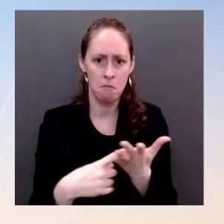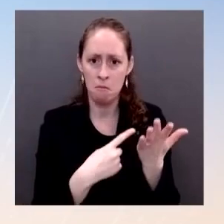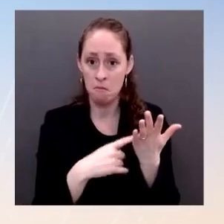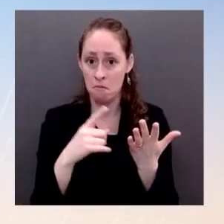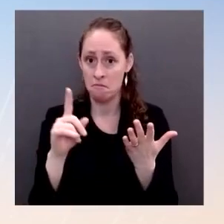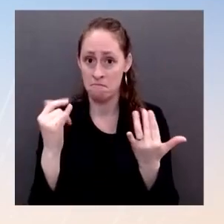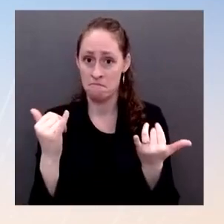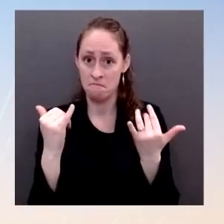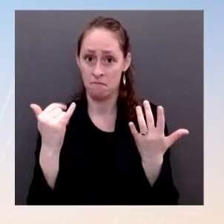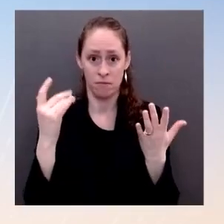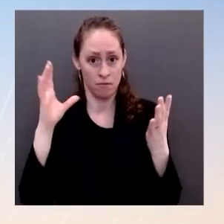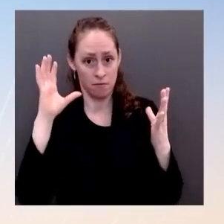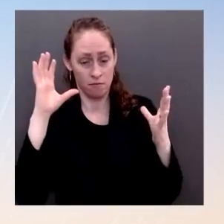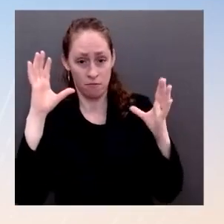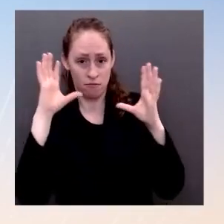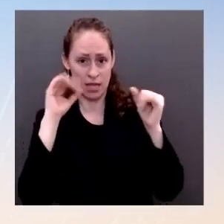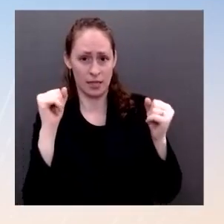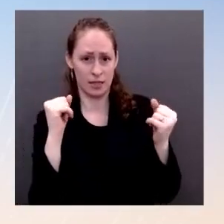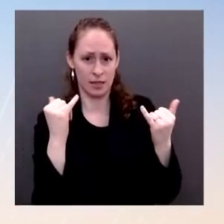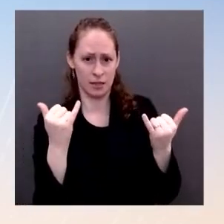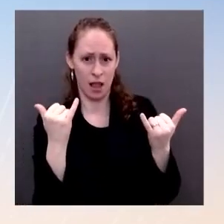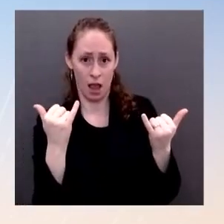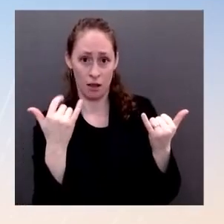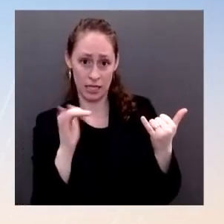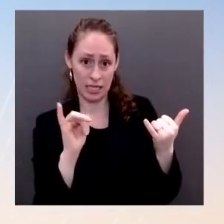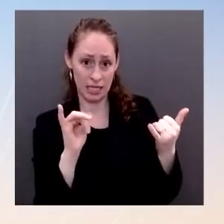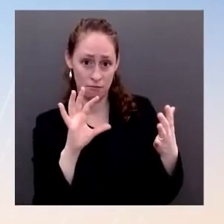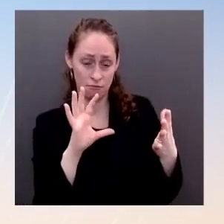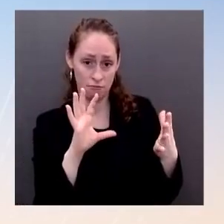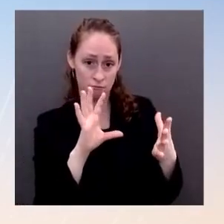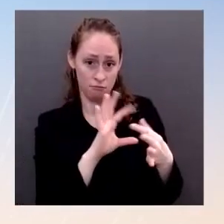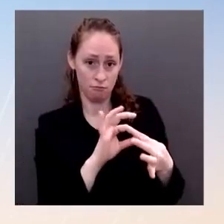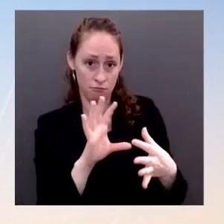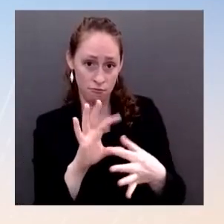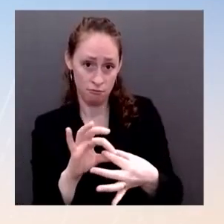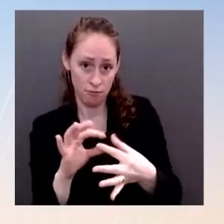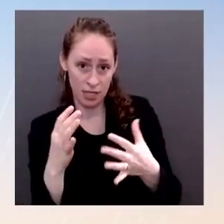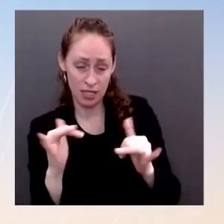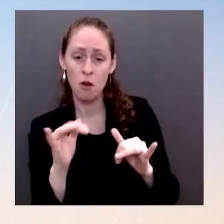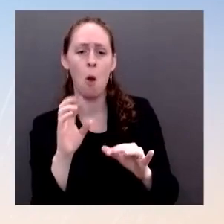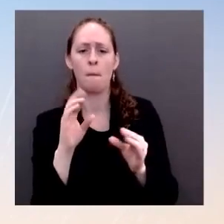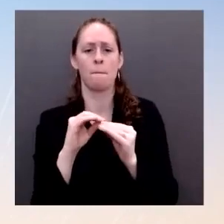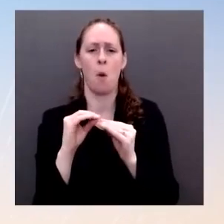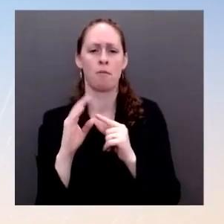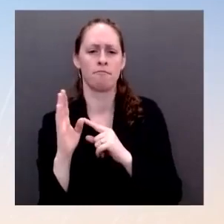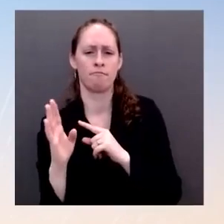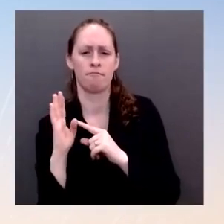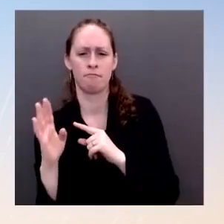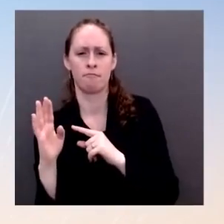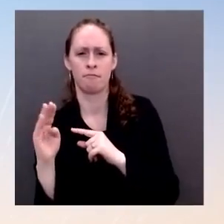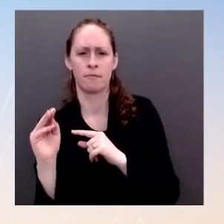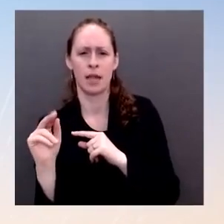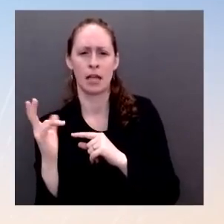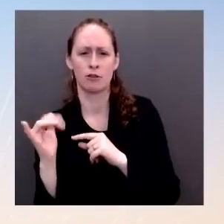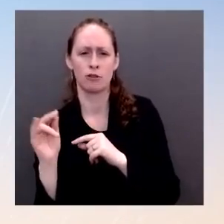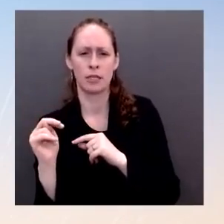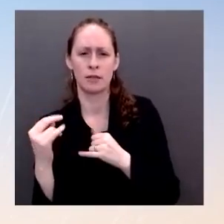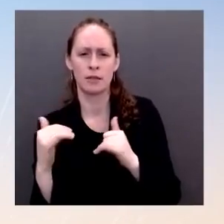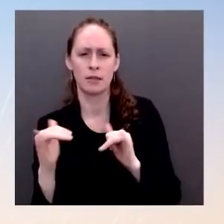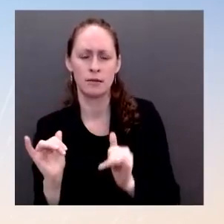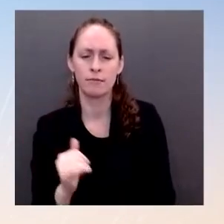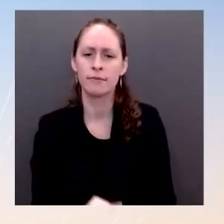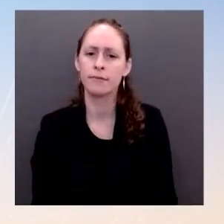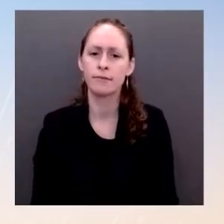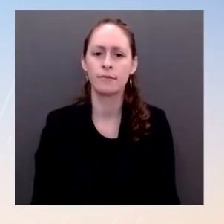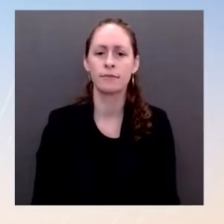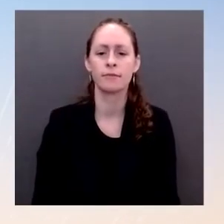you know? Our team is closely engaged with all of the members who are discussing every component of any legislation that is being discussed on the Hill, including this.